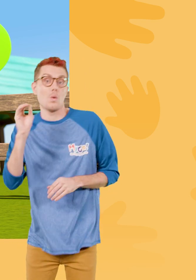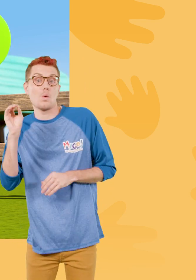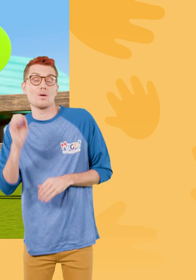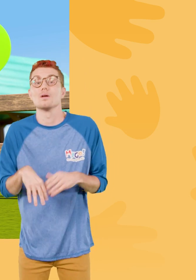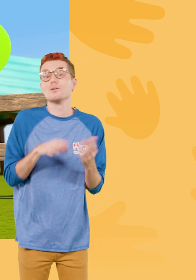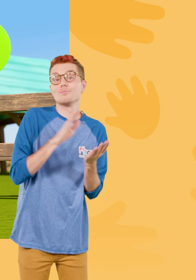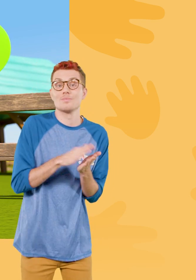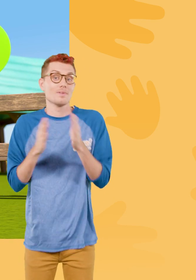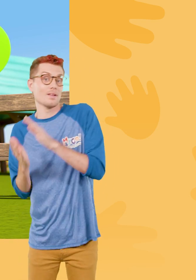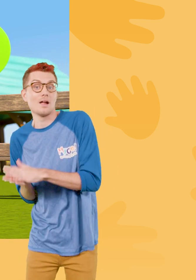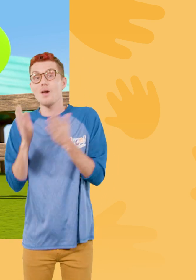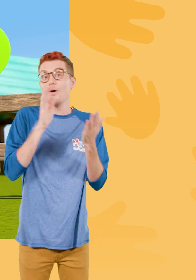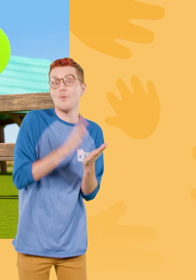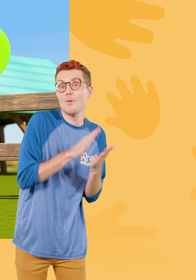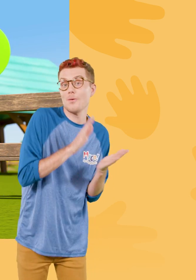O,